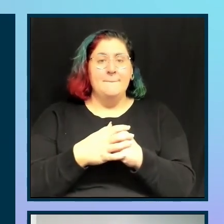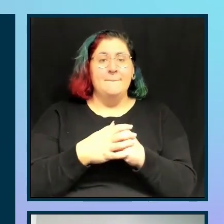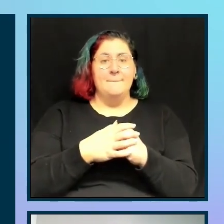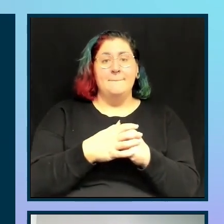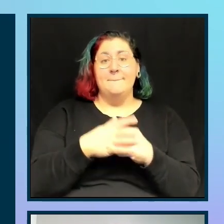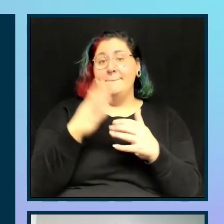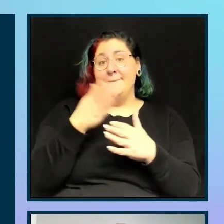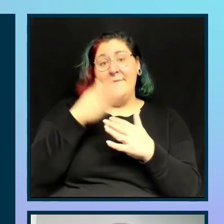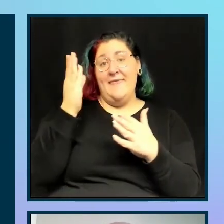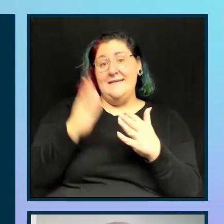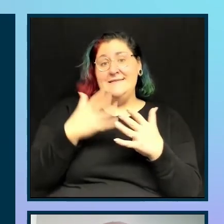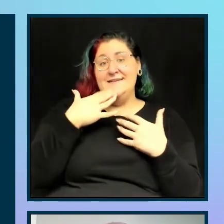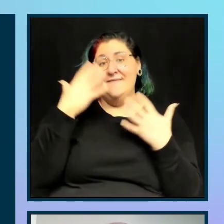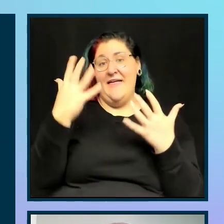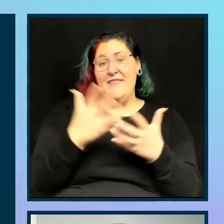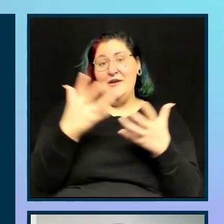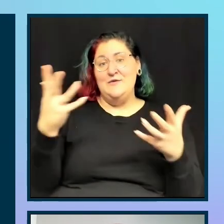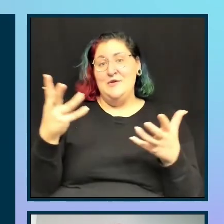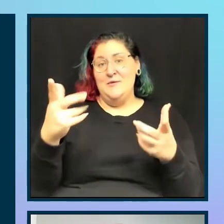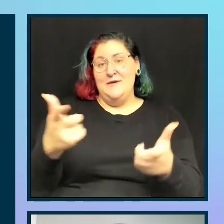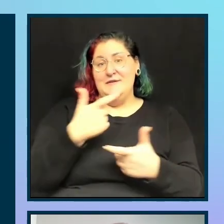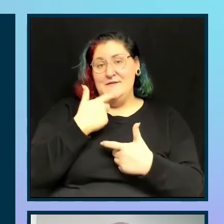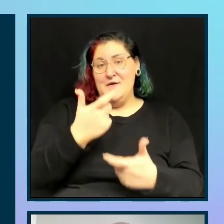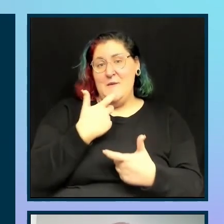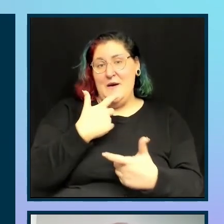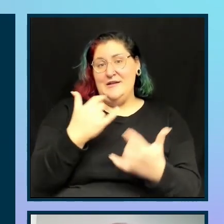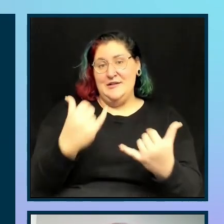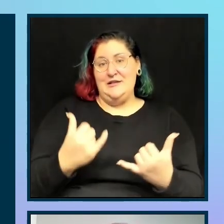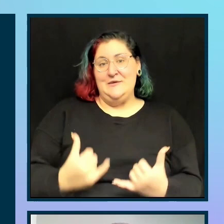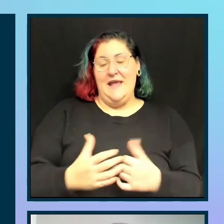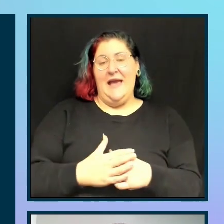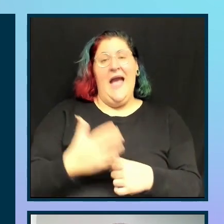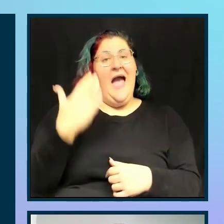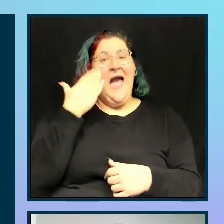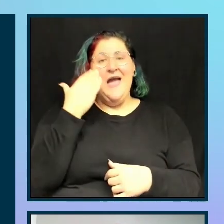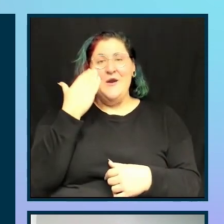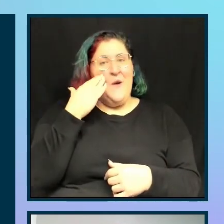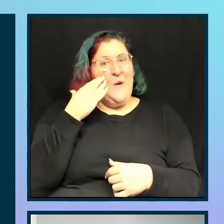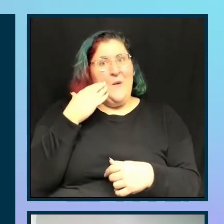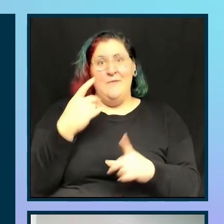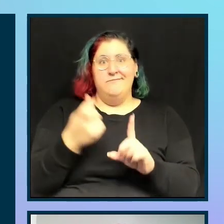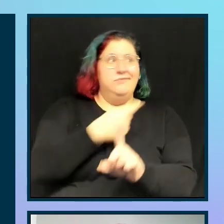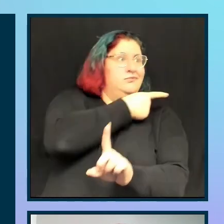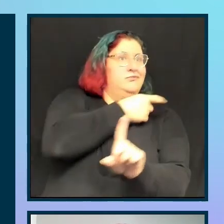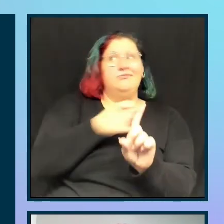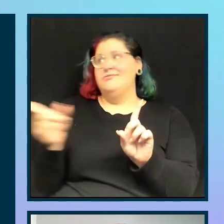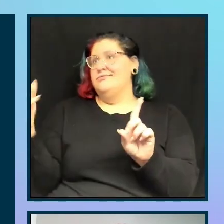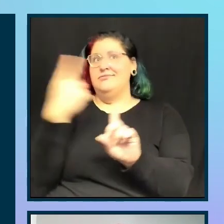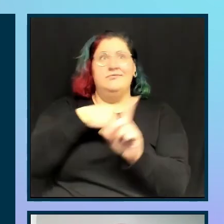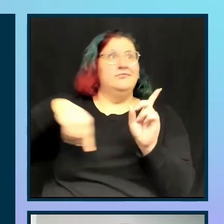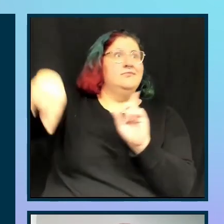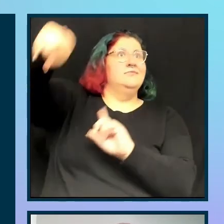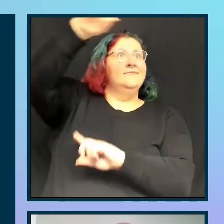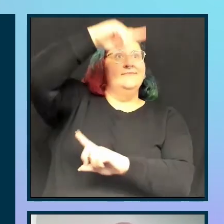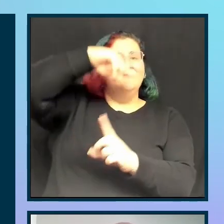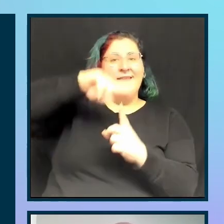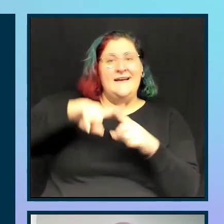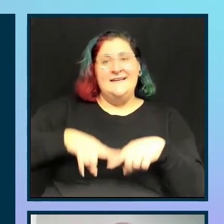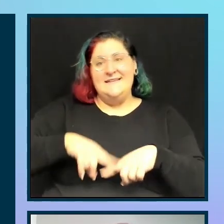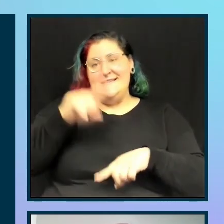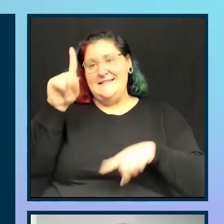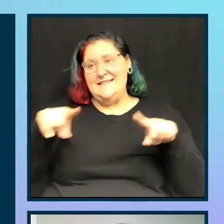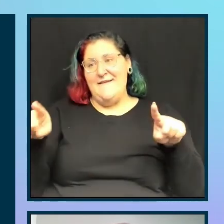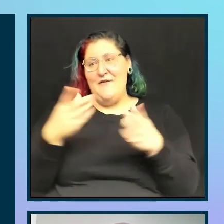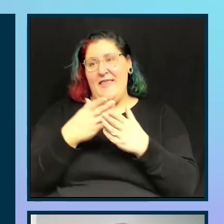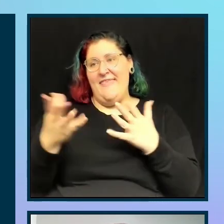That's it. Thank you very much for your time today. I did a bit of a whirlwind tour of different types of aspects associated with our